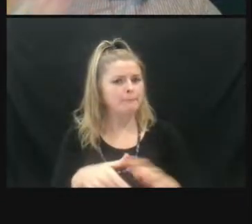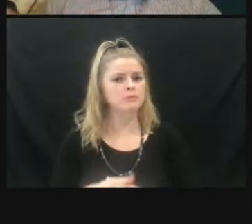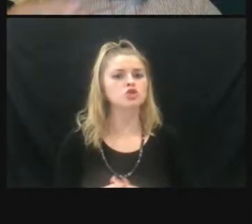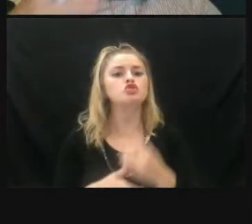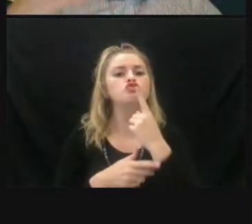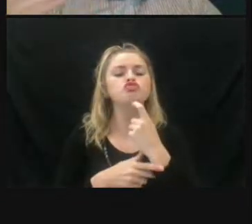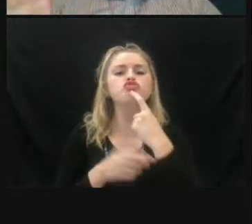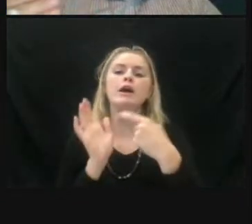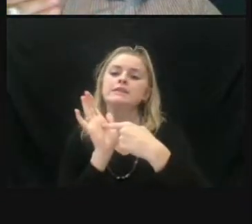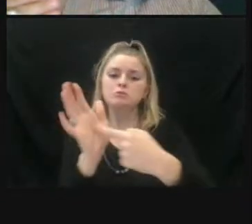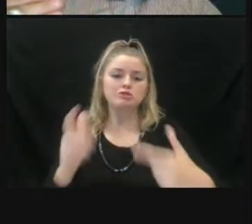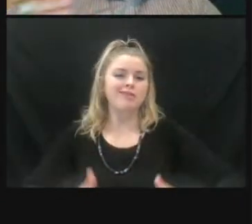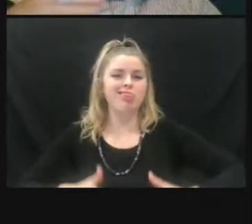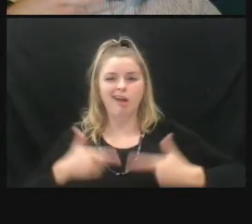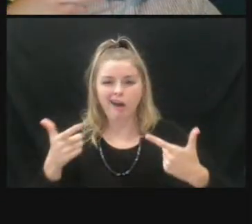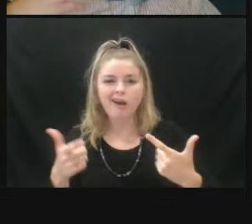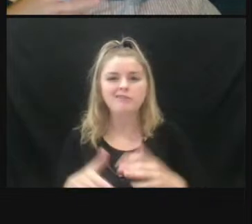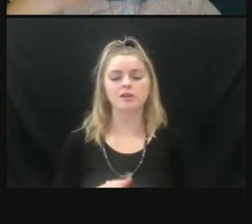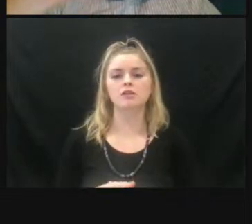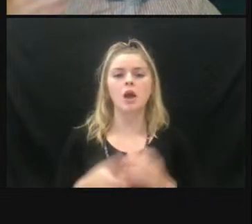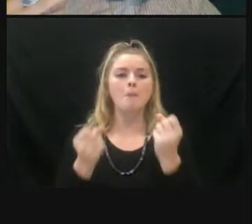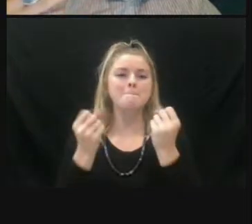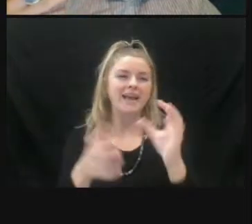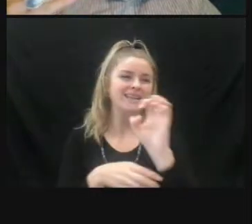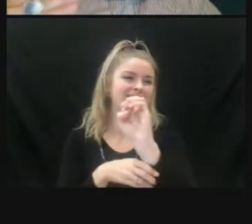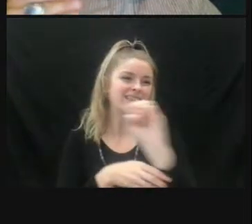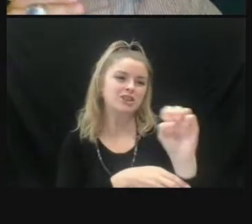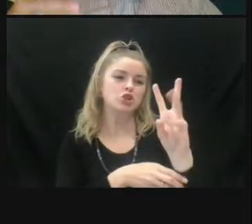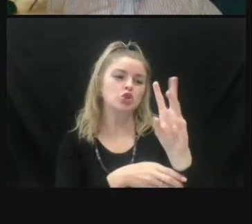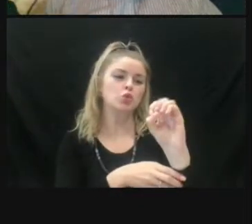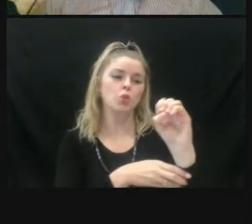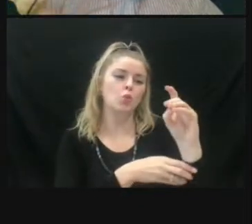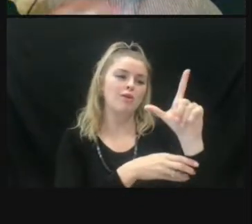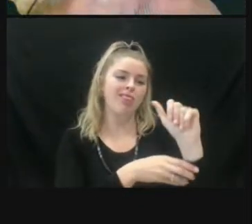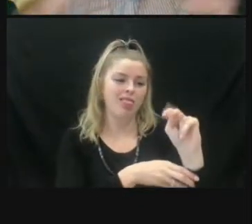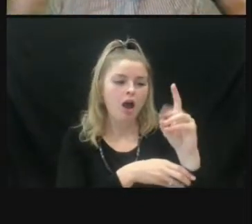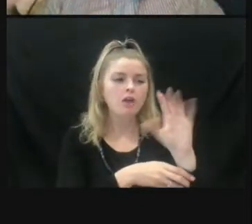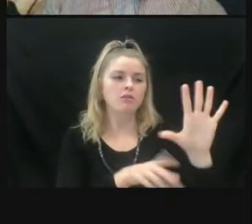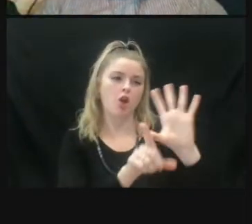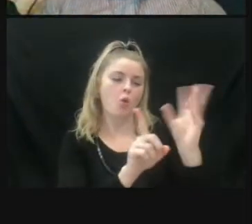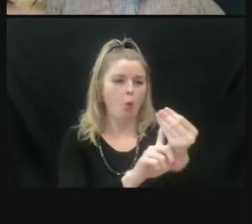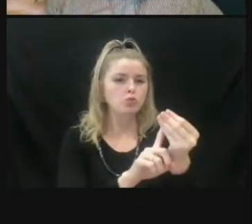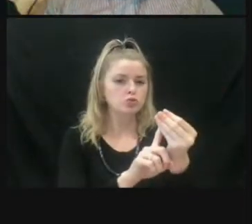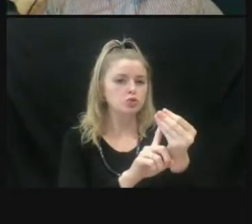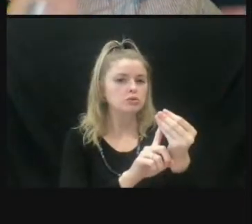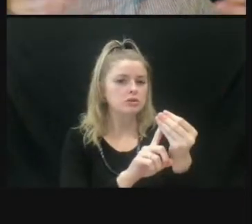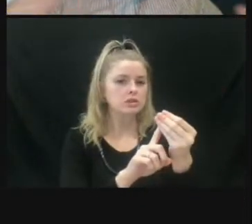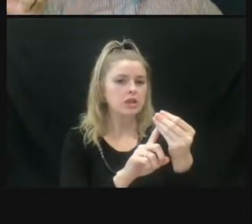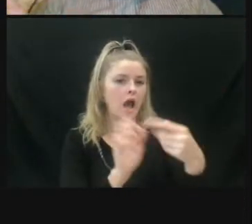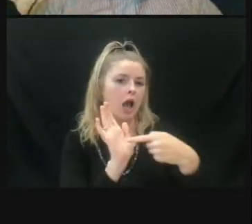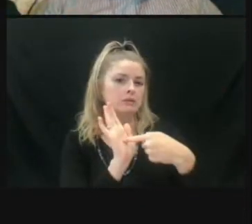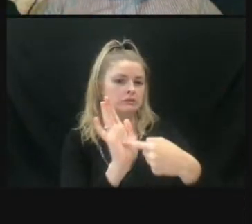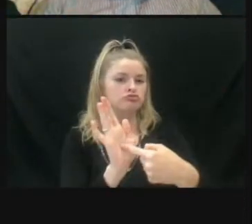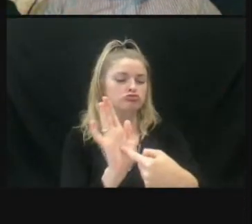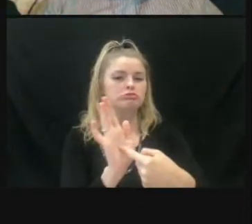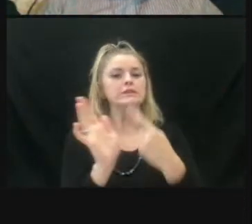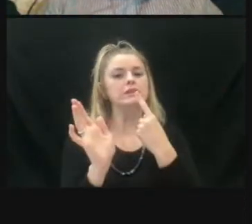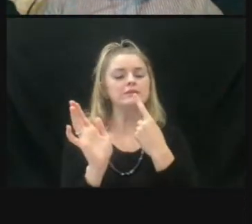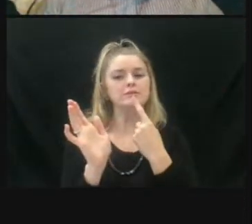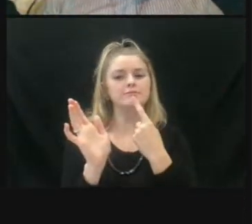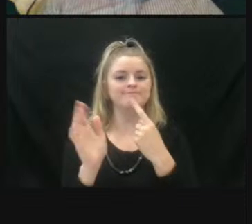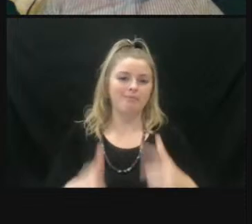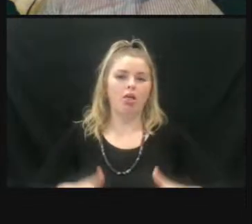symbol of life, vitality for many Eastern woodland cultures, and it's still used to wrap sacred or important